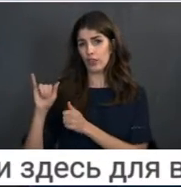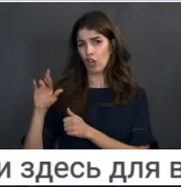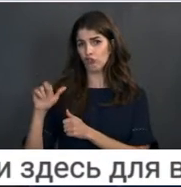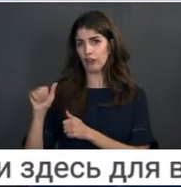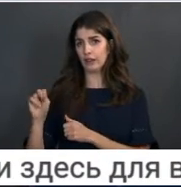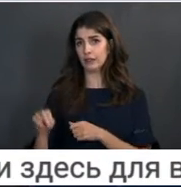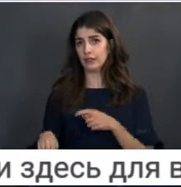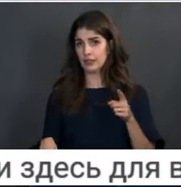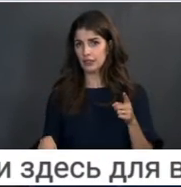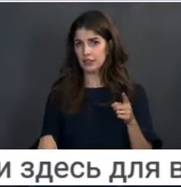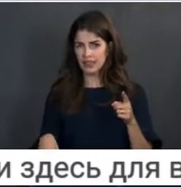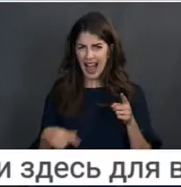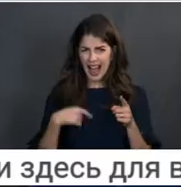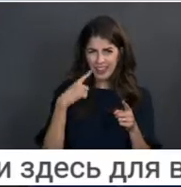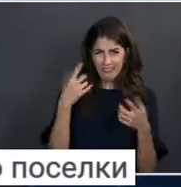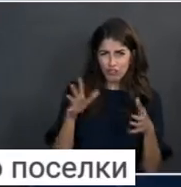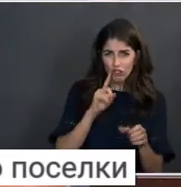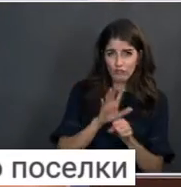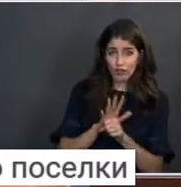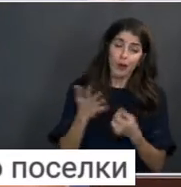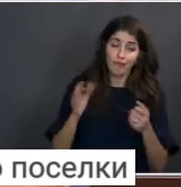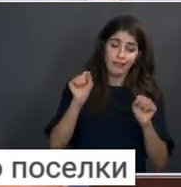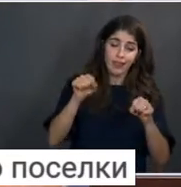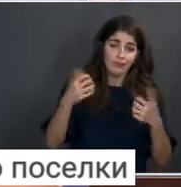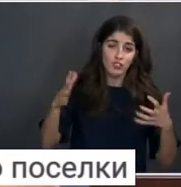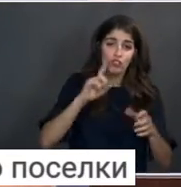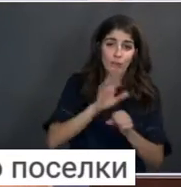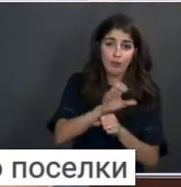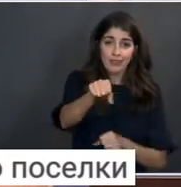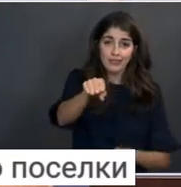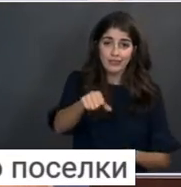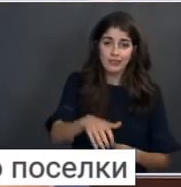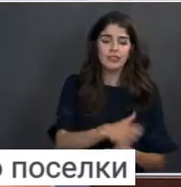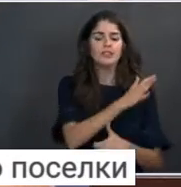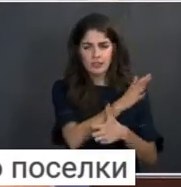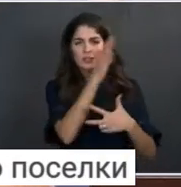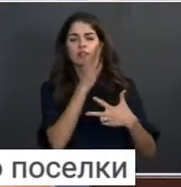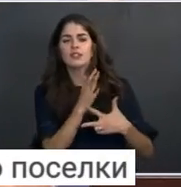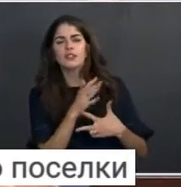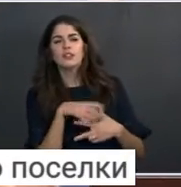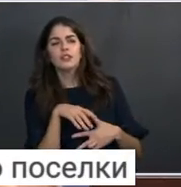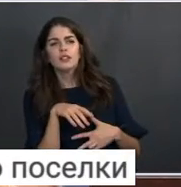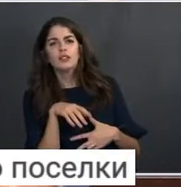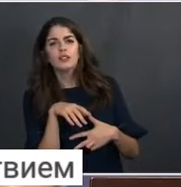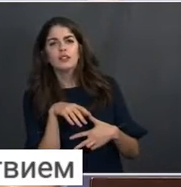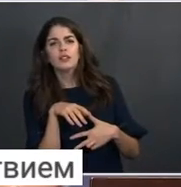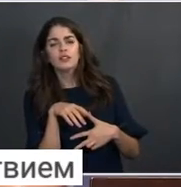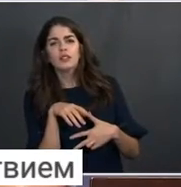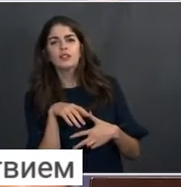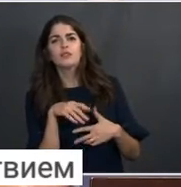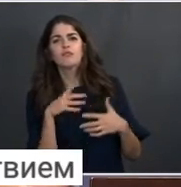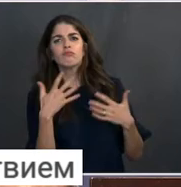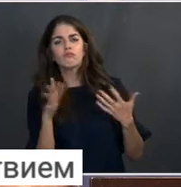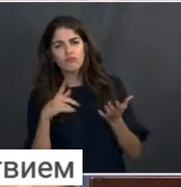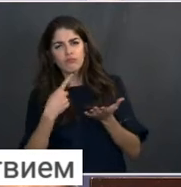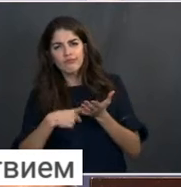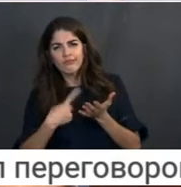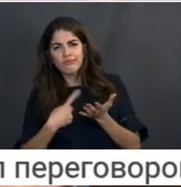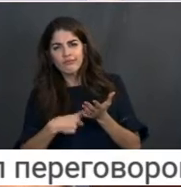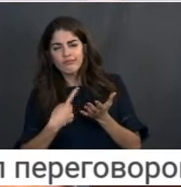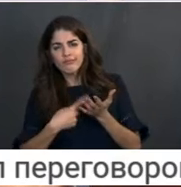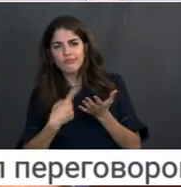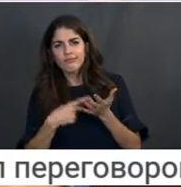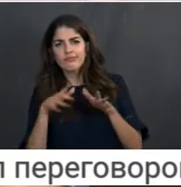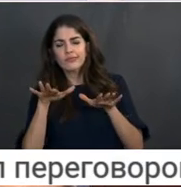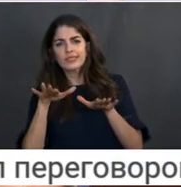Or I guess I can confirm it here too for you. And then as you know, settlements have been a major obstacle